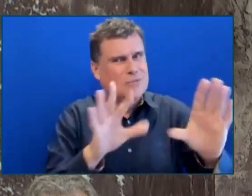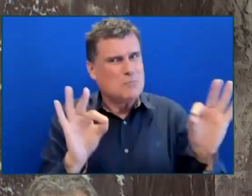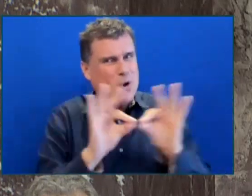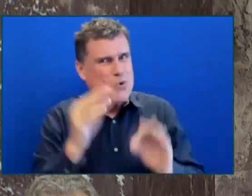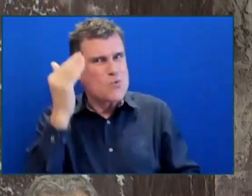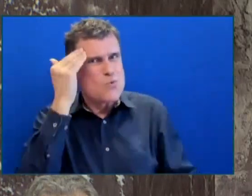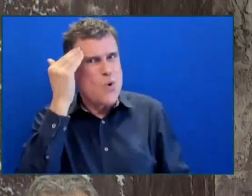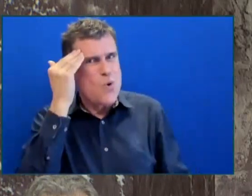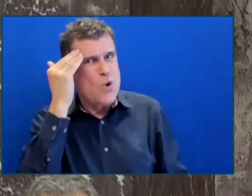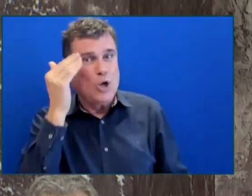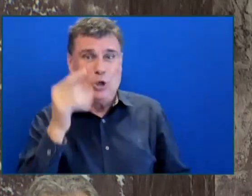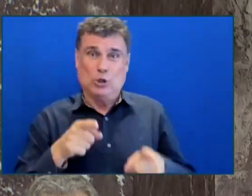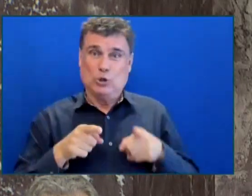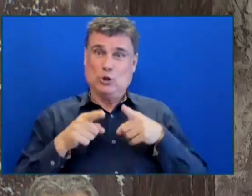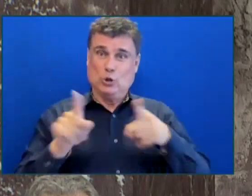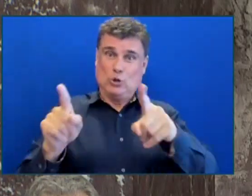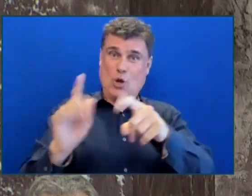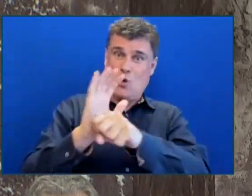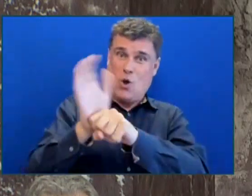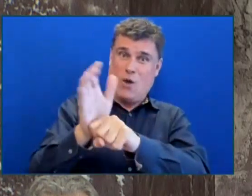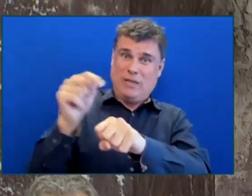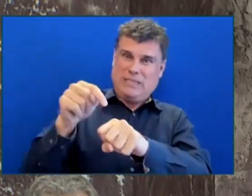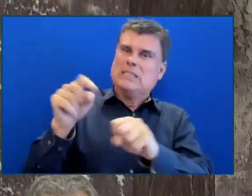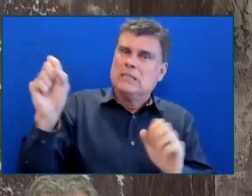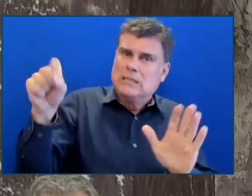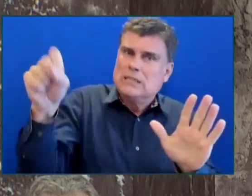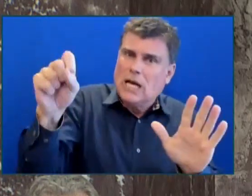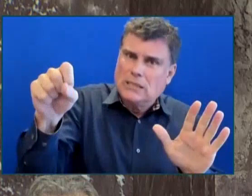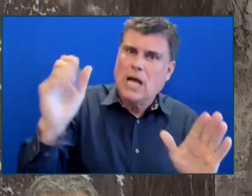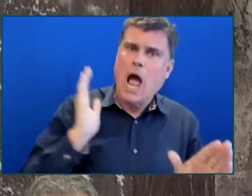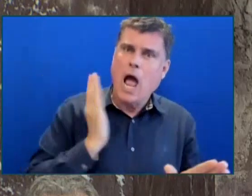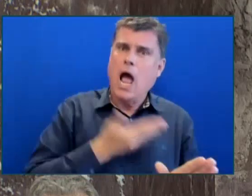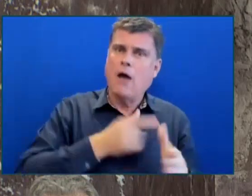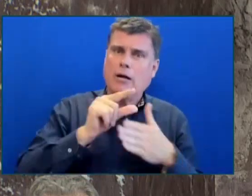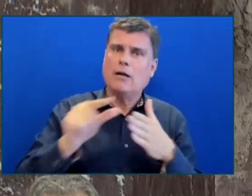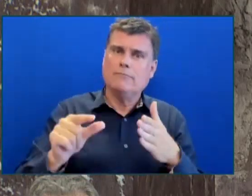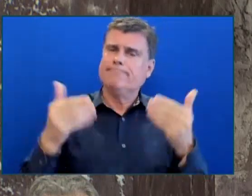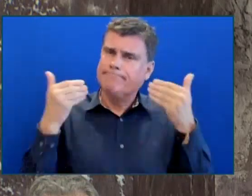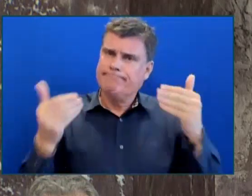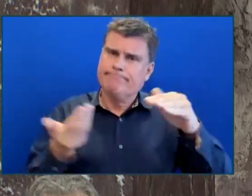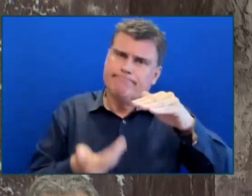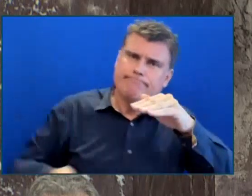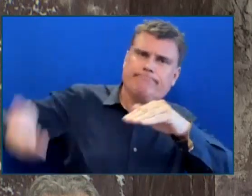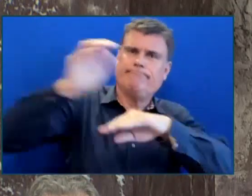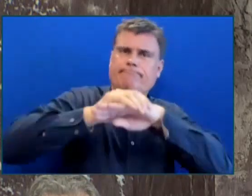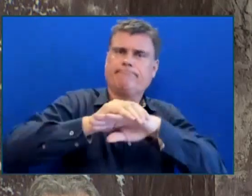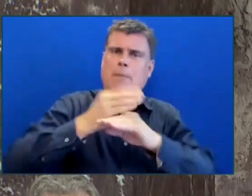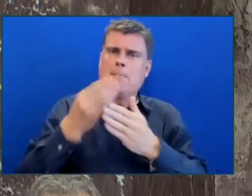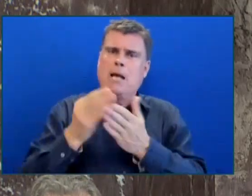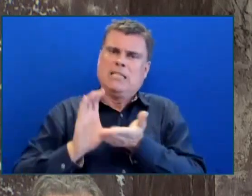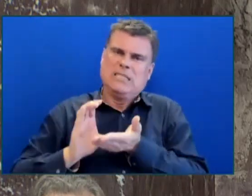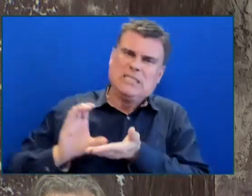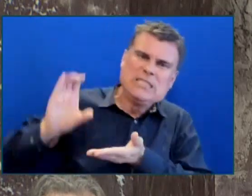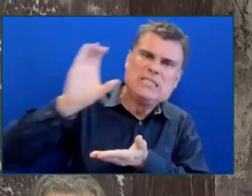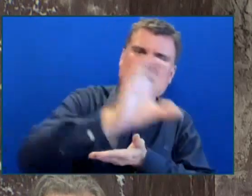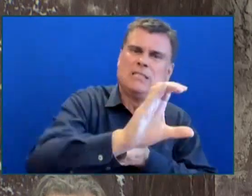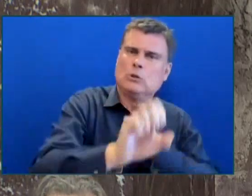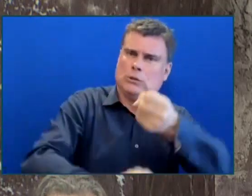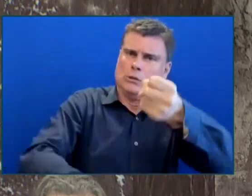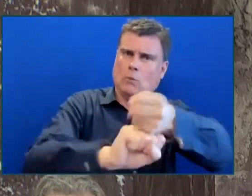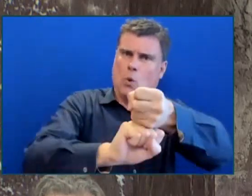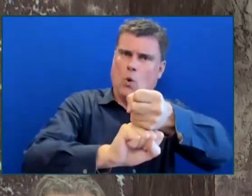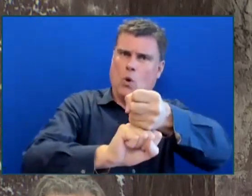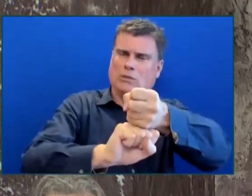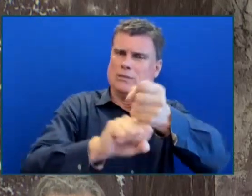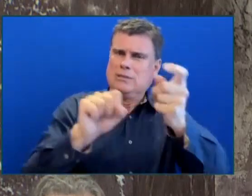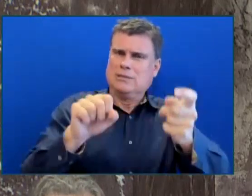investments to support the most vulnerable people in our province. We are proud of the supports we provided to people to